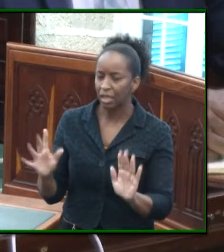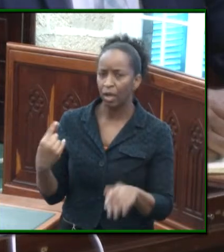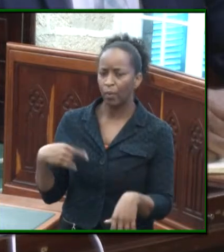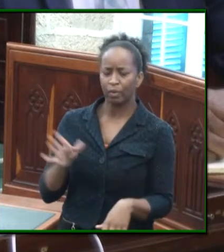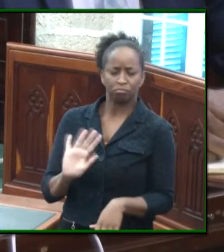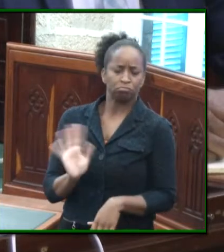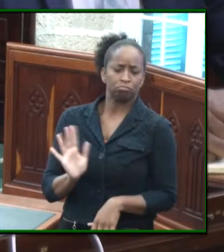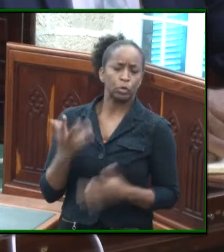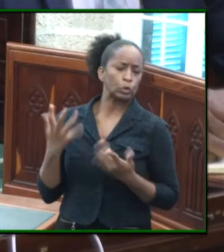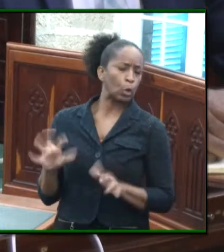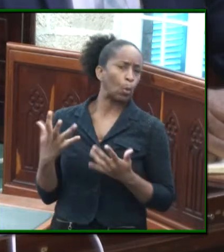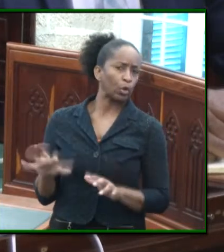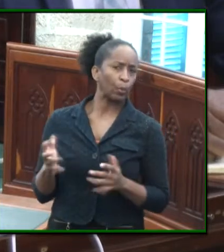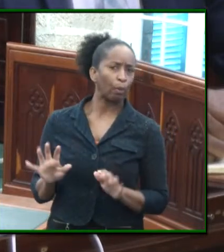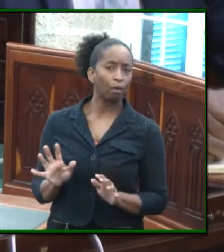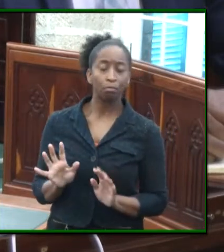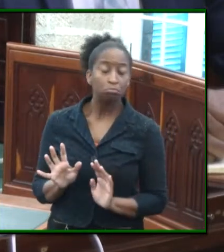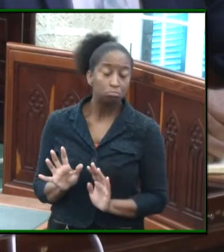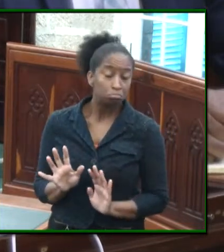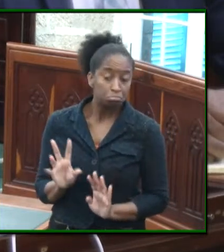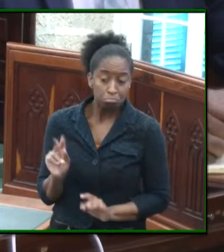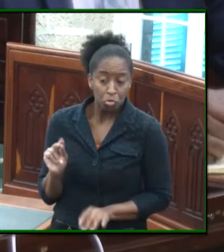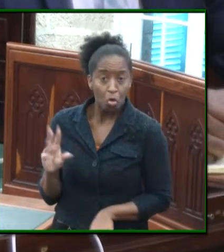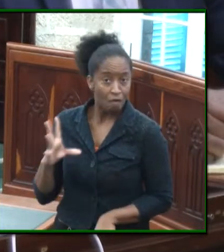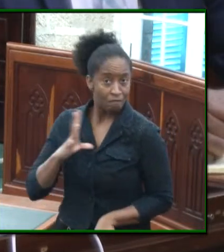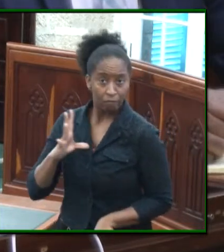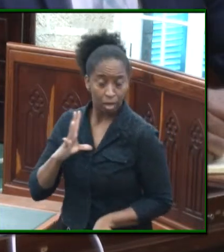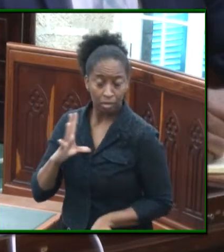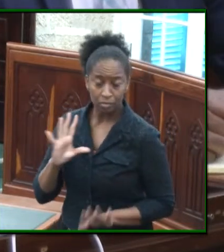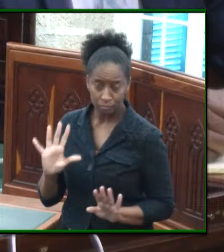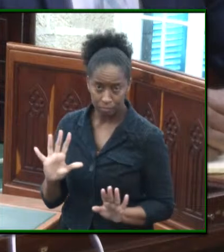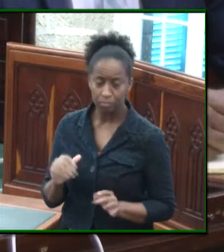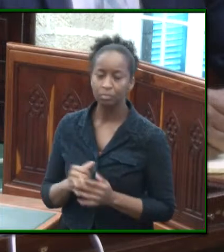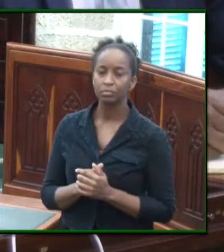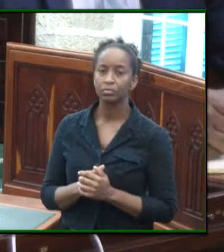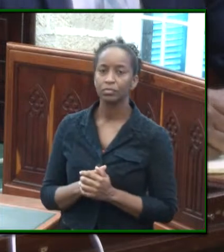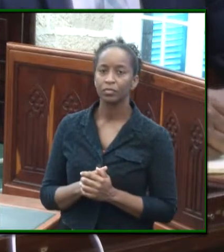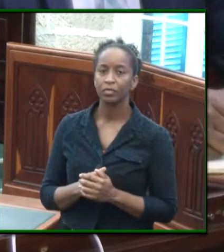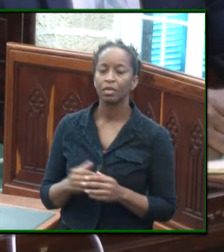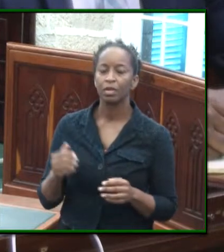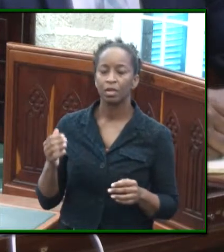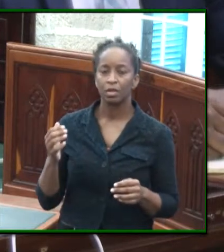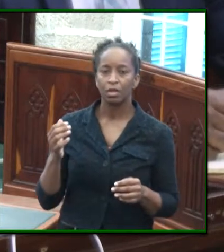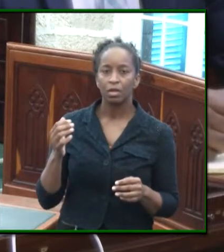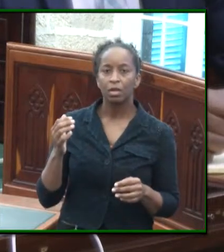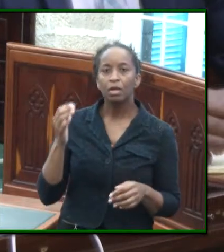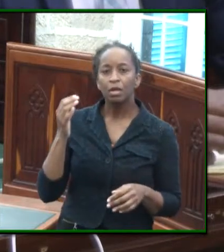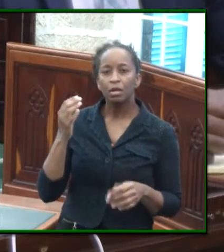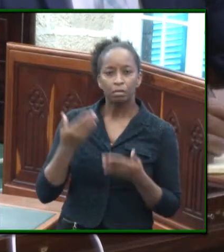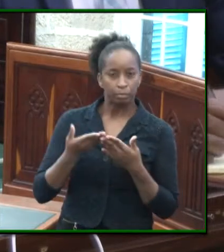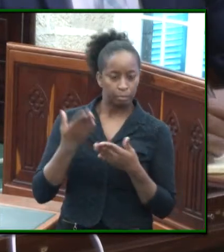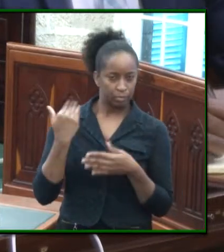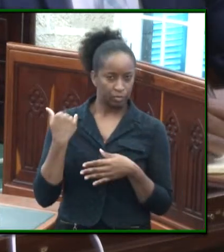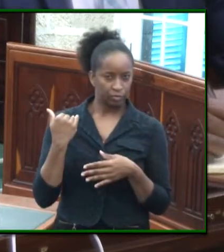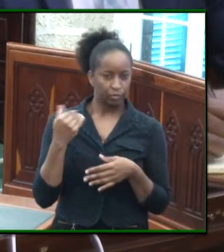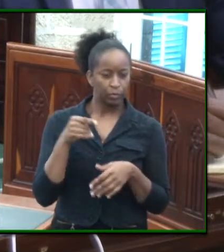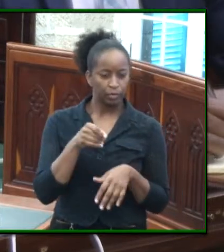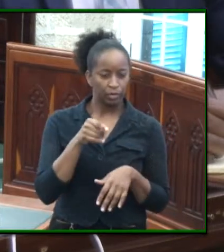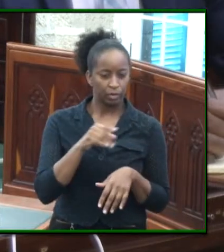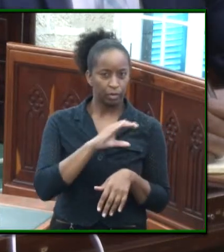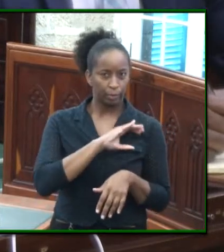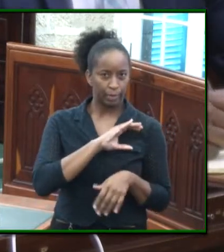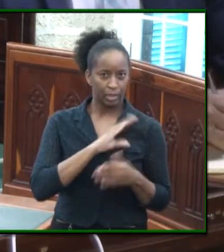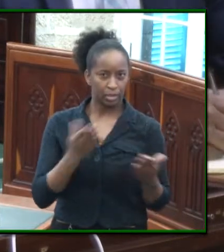the opposite has worked to great effect. We had a Barbadian police officer who left here, I think, as